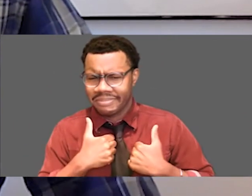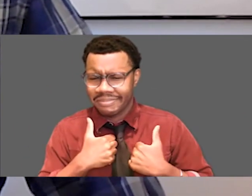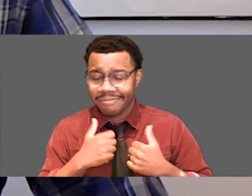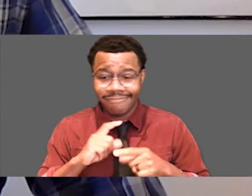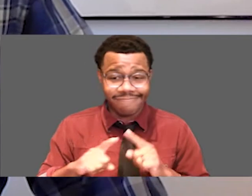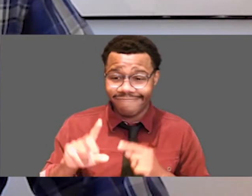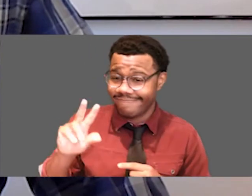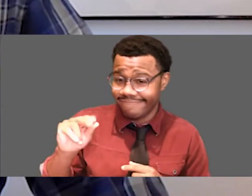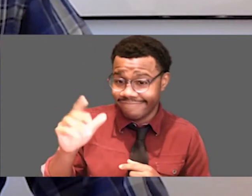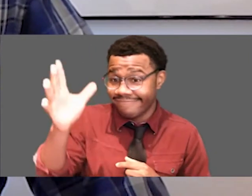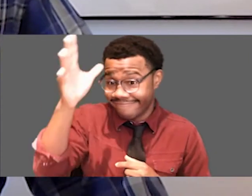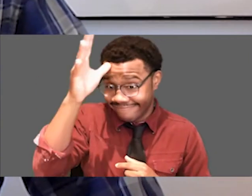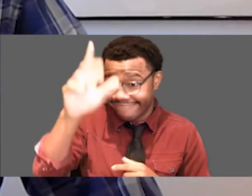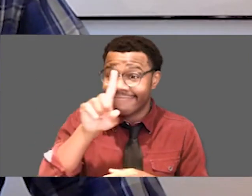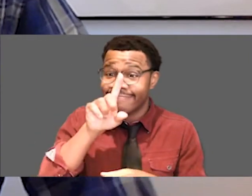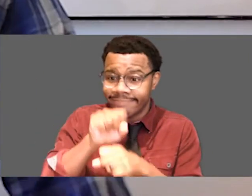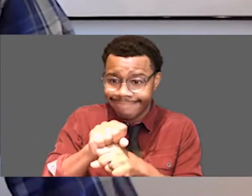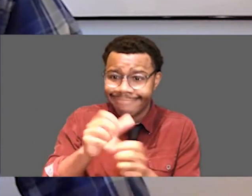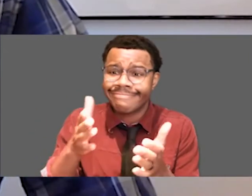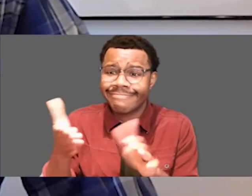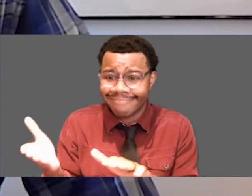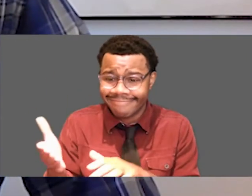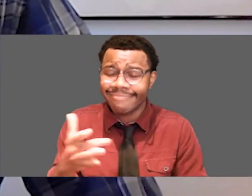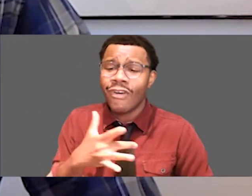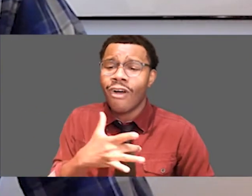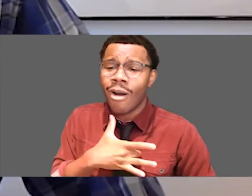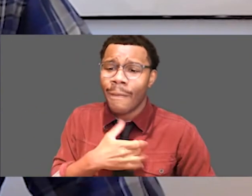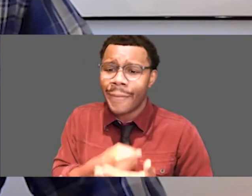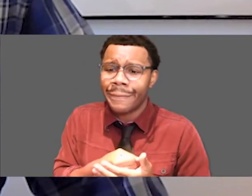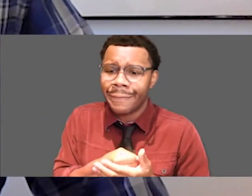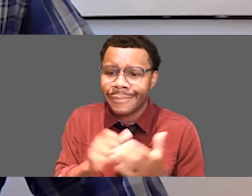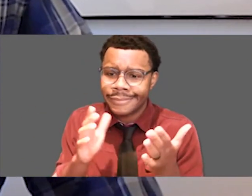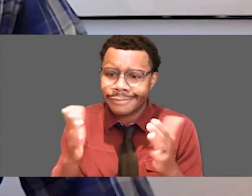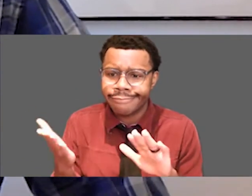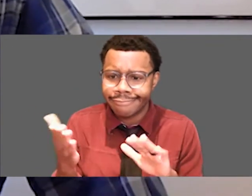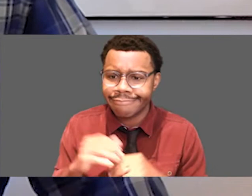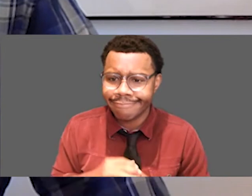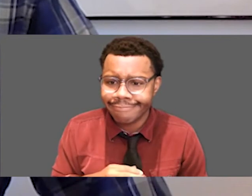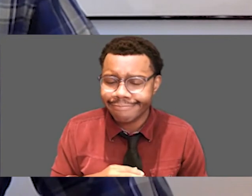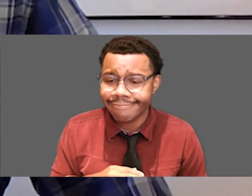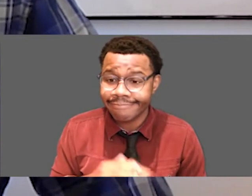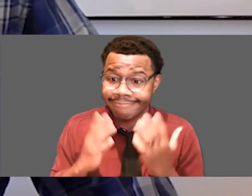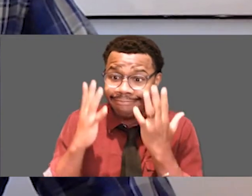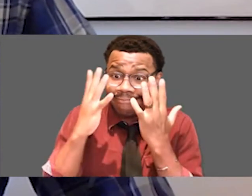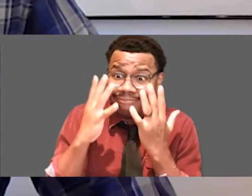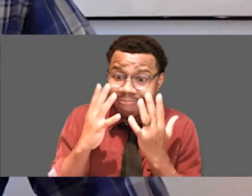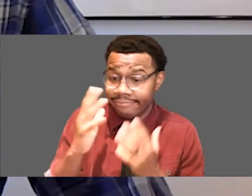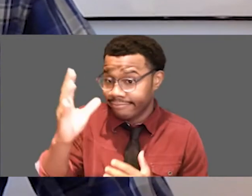all alone in his little apartment. Even worse was that it took a few days for him to be